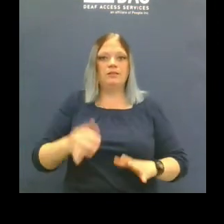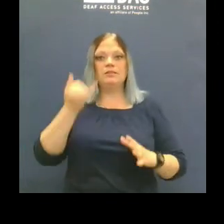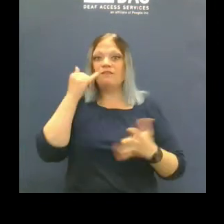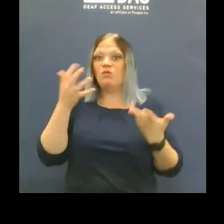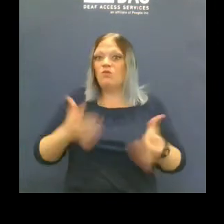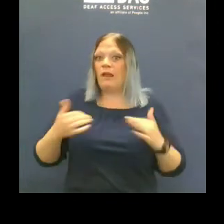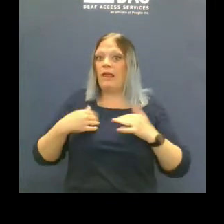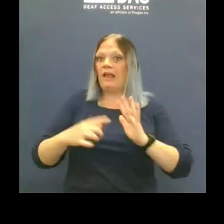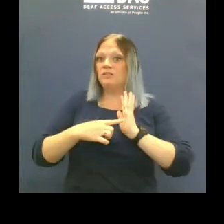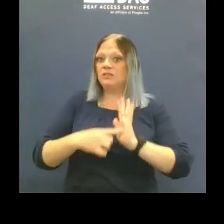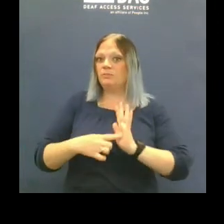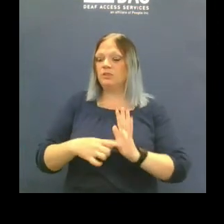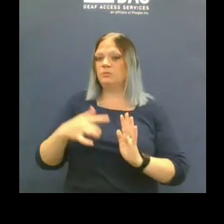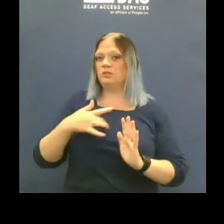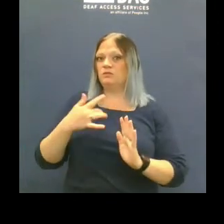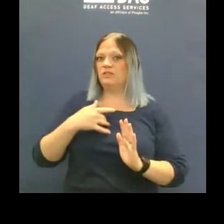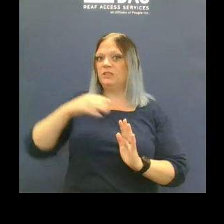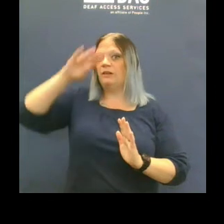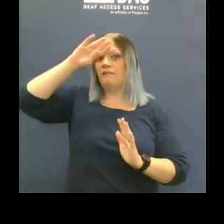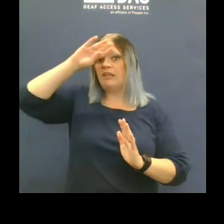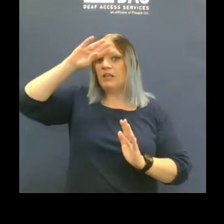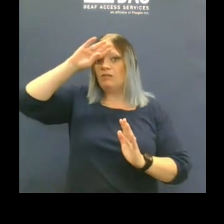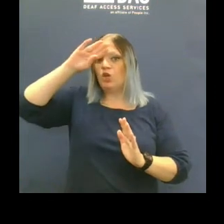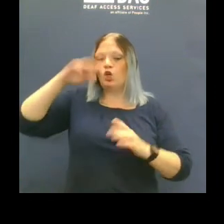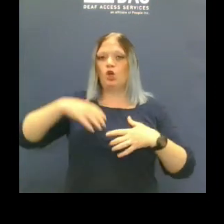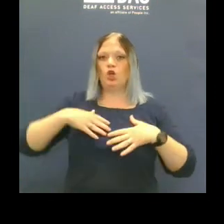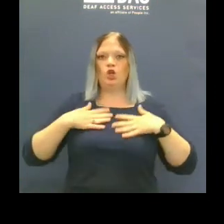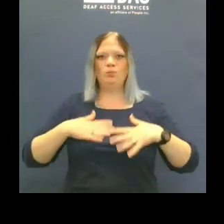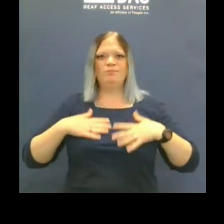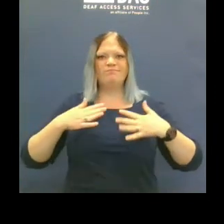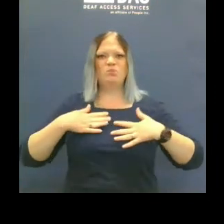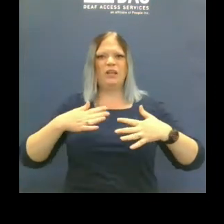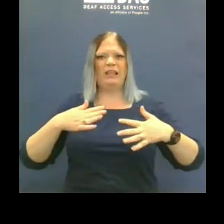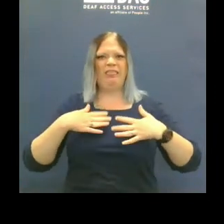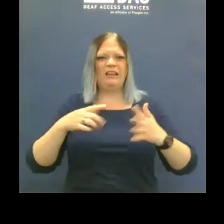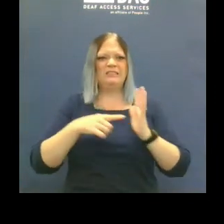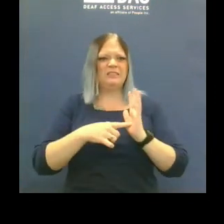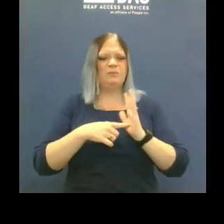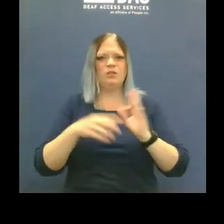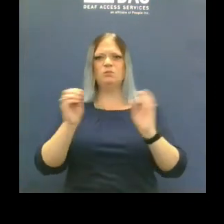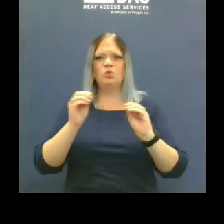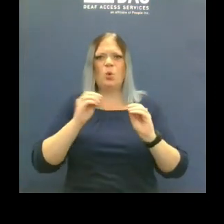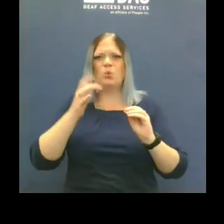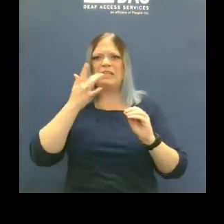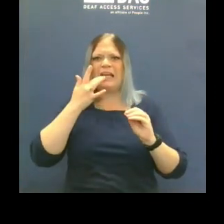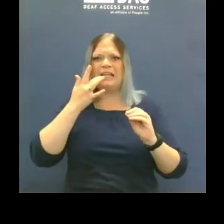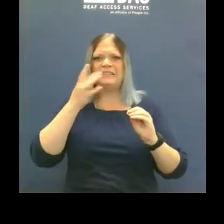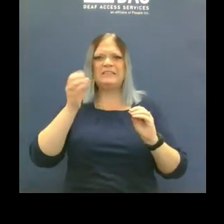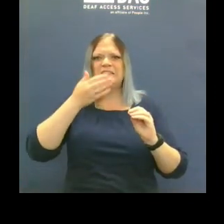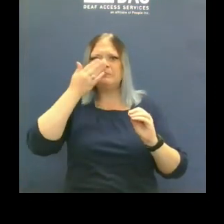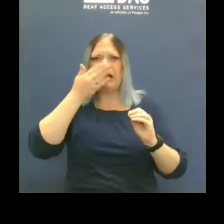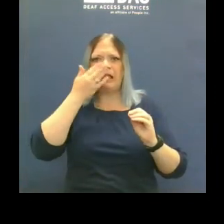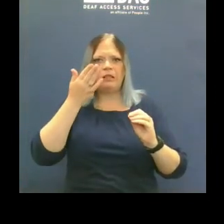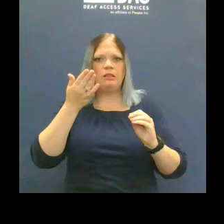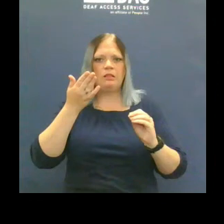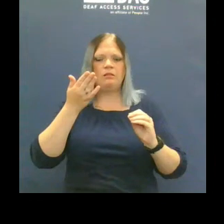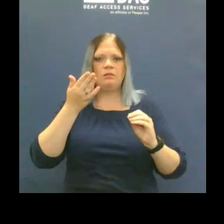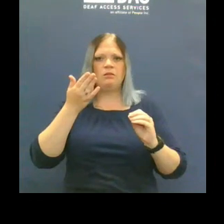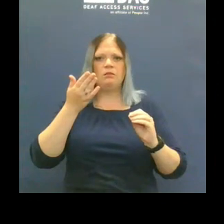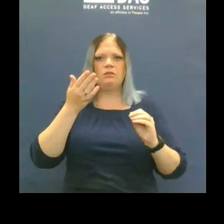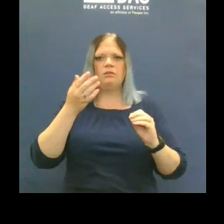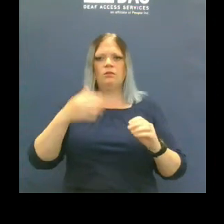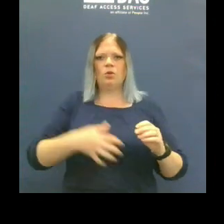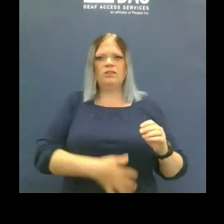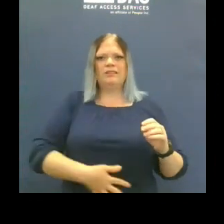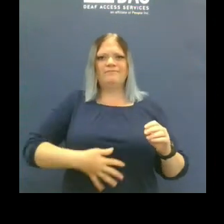are consistent with COVID-19, a fever, other respiratory symptoms, loss of taste or smell, or